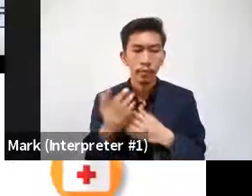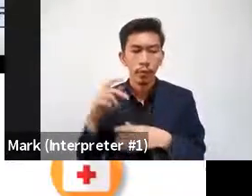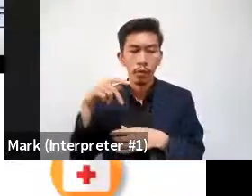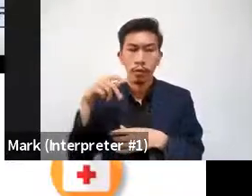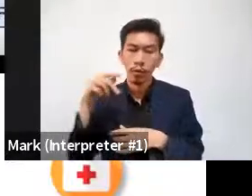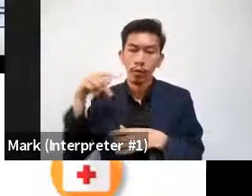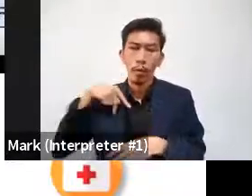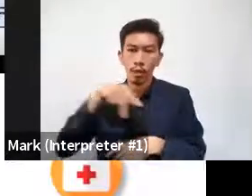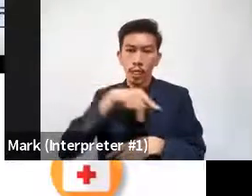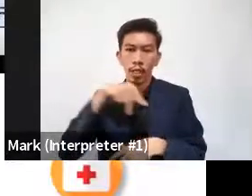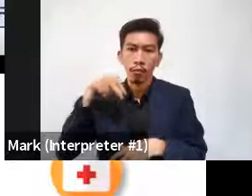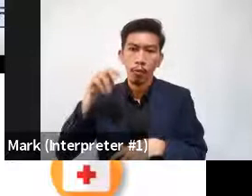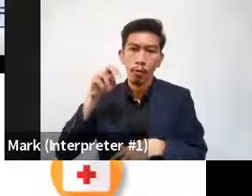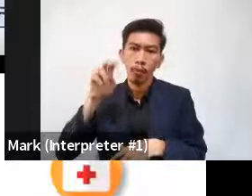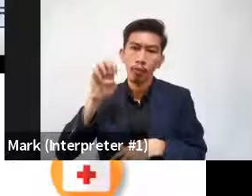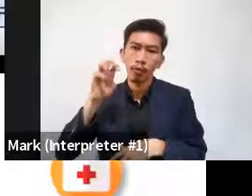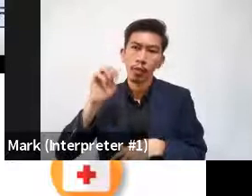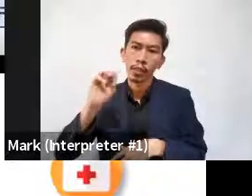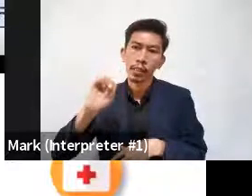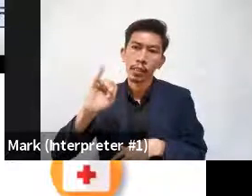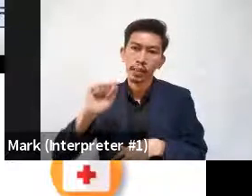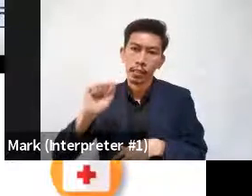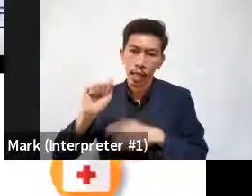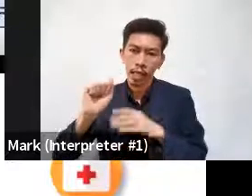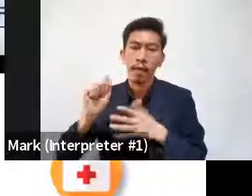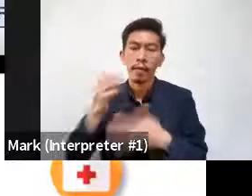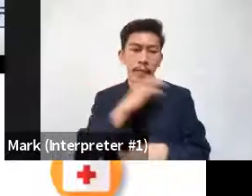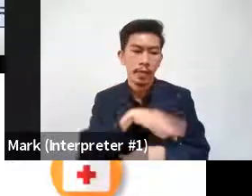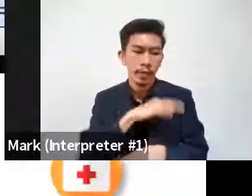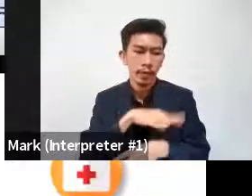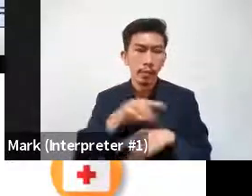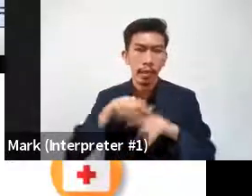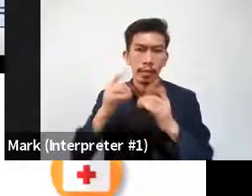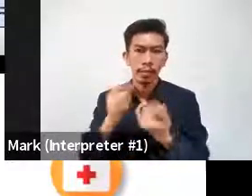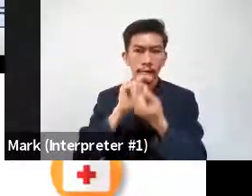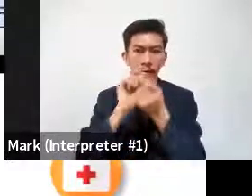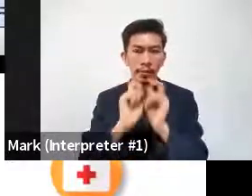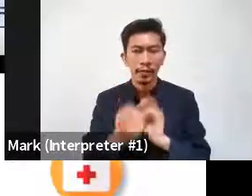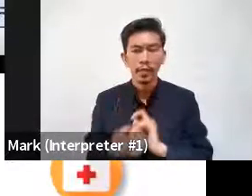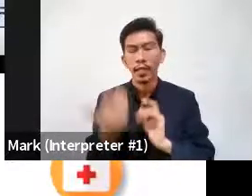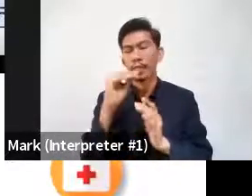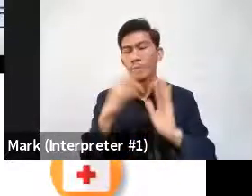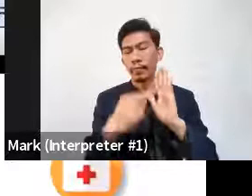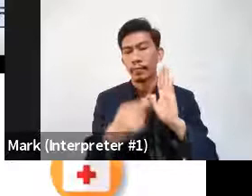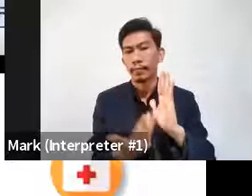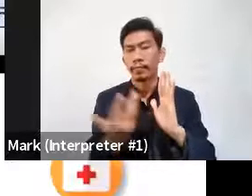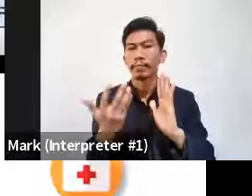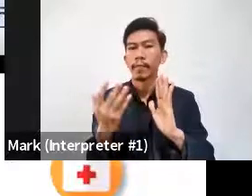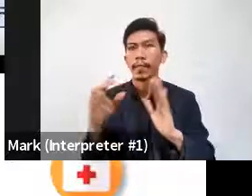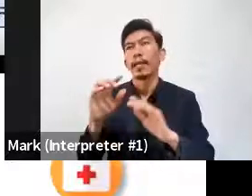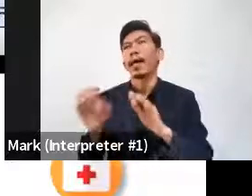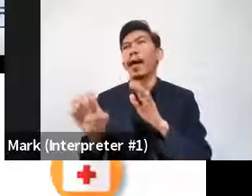the pneumonia, but we know that this is ever changing, and right now the guidelines there are other symptoms